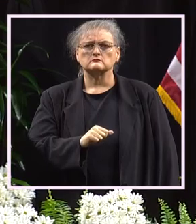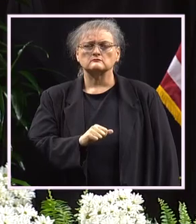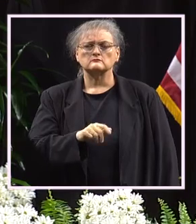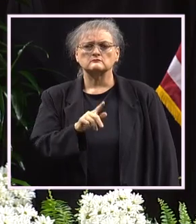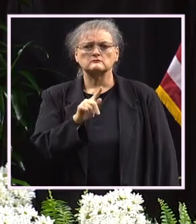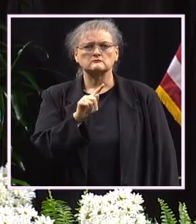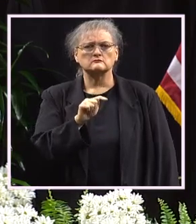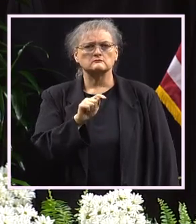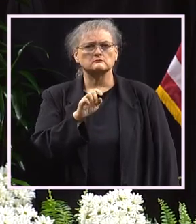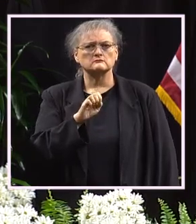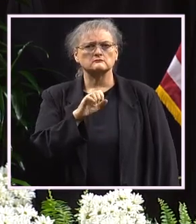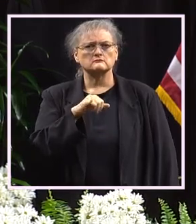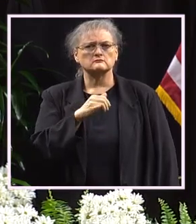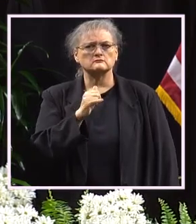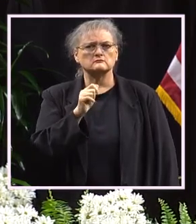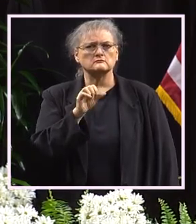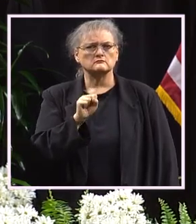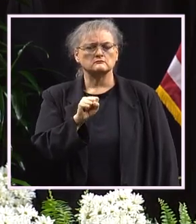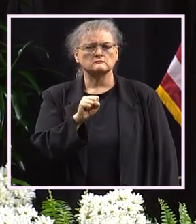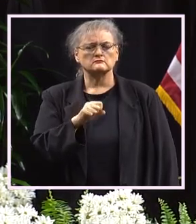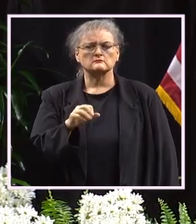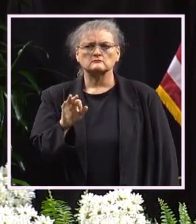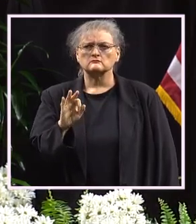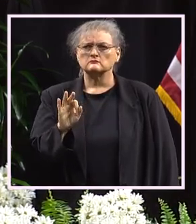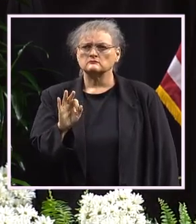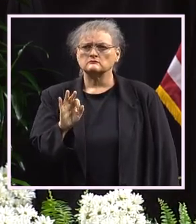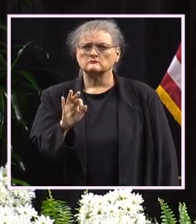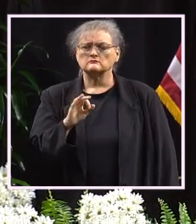Tejas Jean Oefato Freewin.